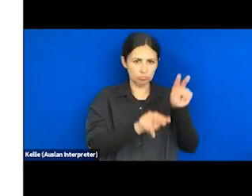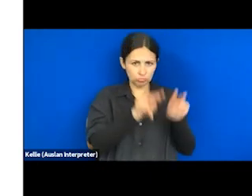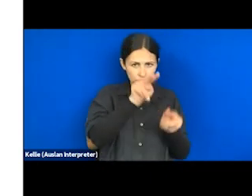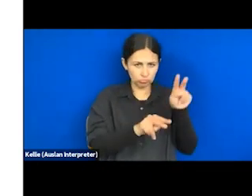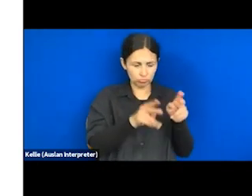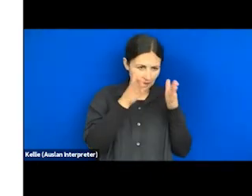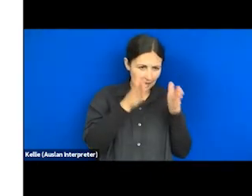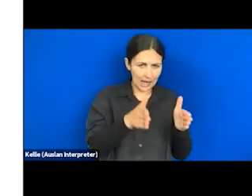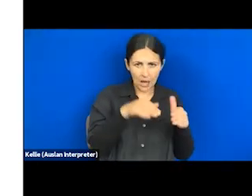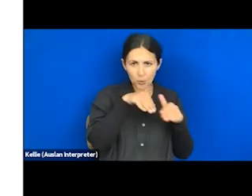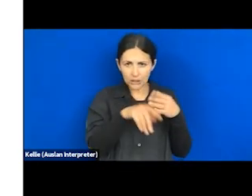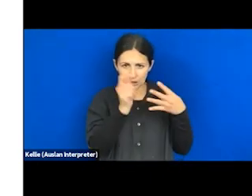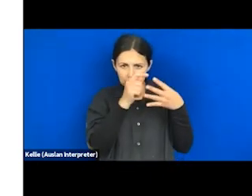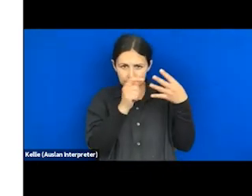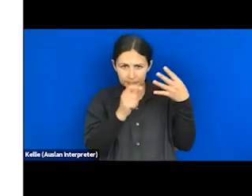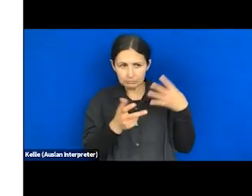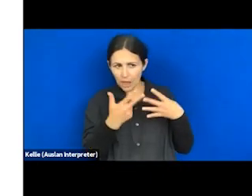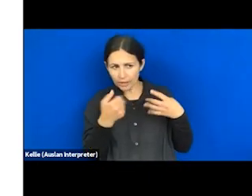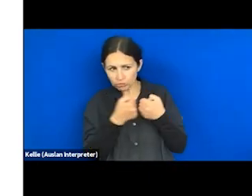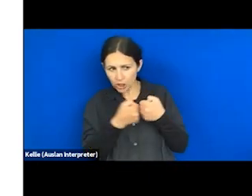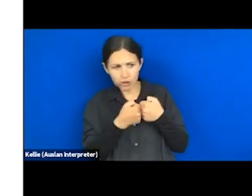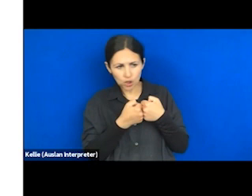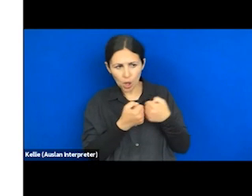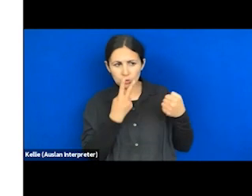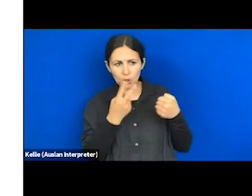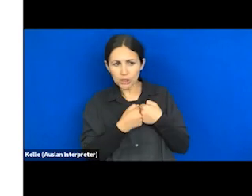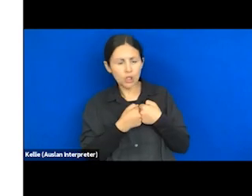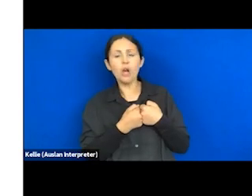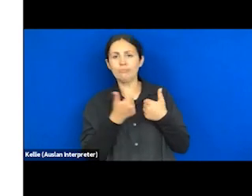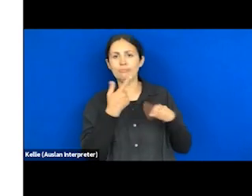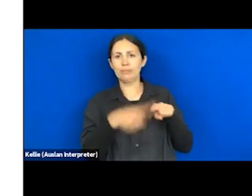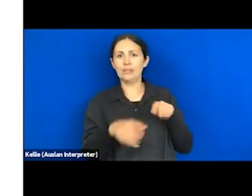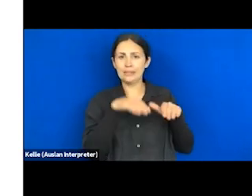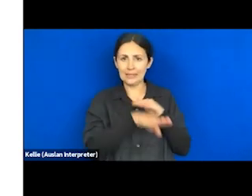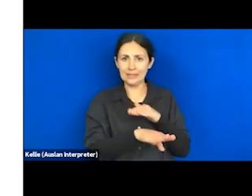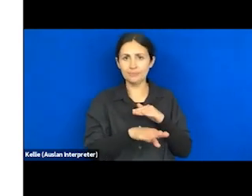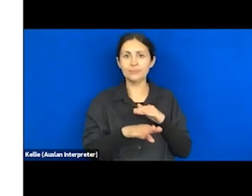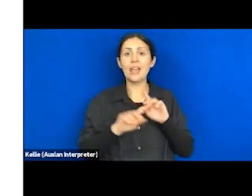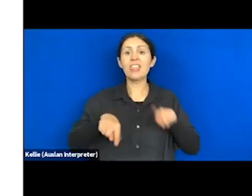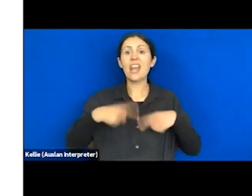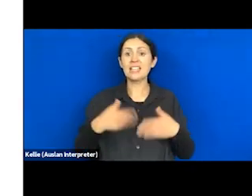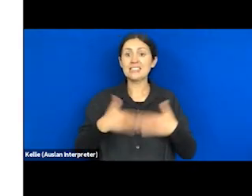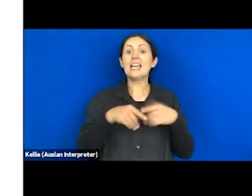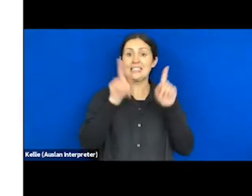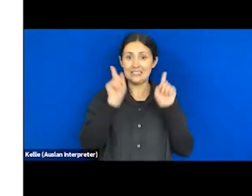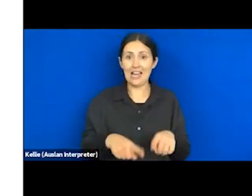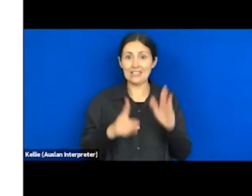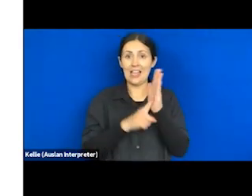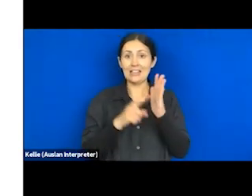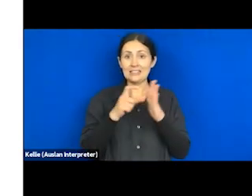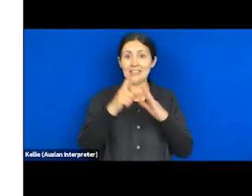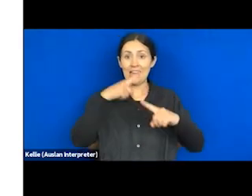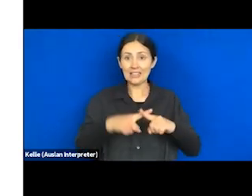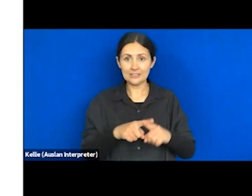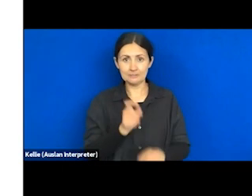participation and enrolled him in the study. He started his lisdexamfetamine the next morning as per protocol, and he was retained